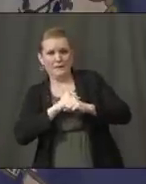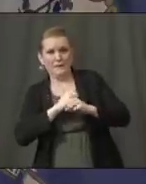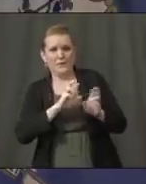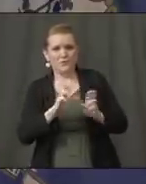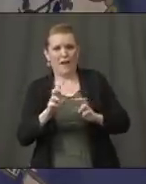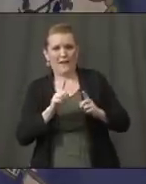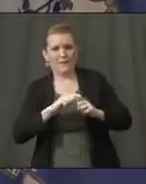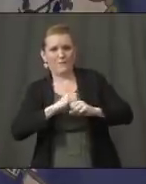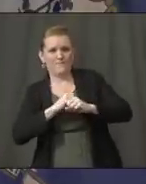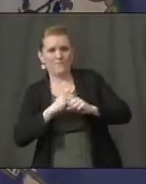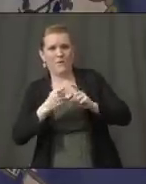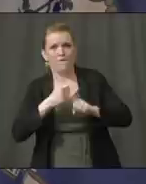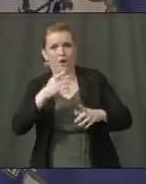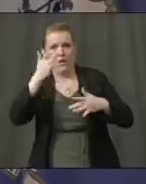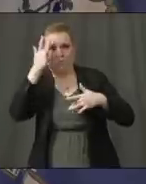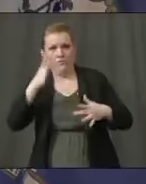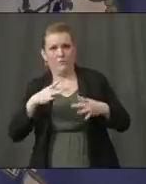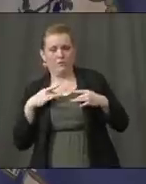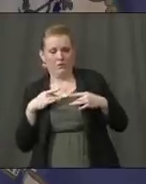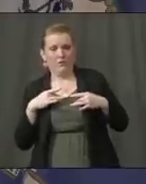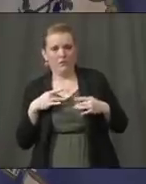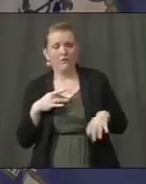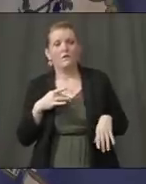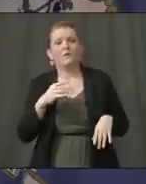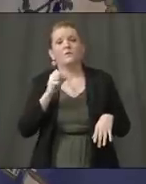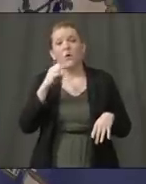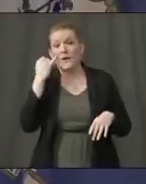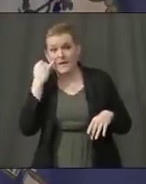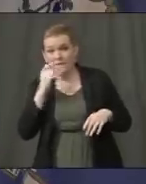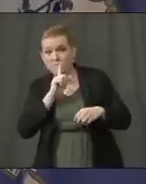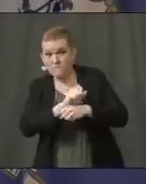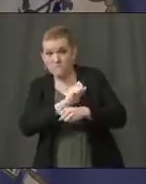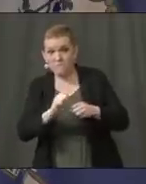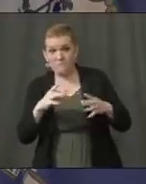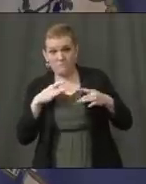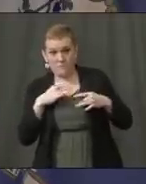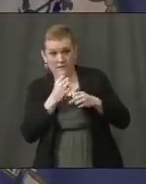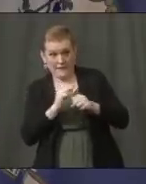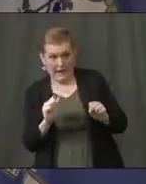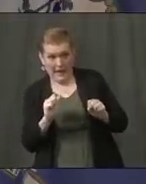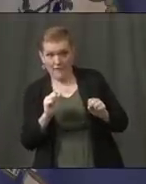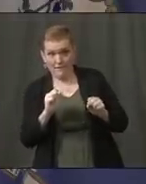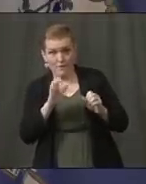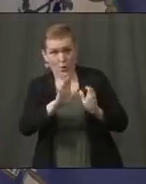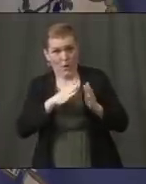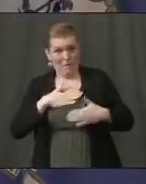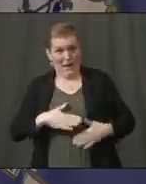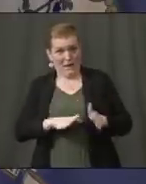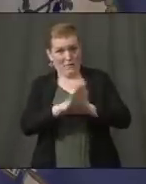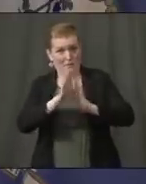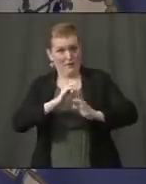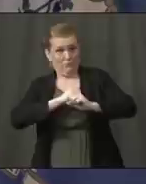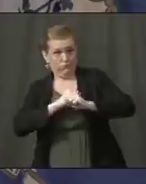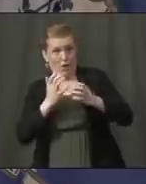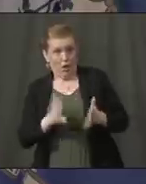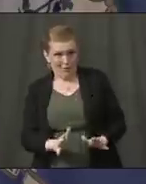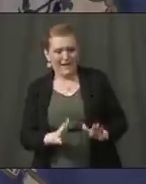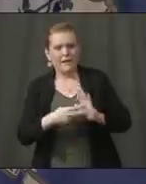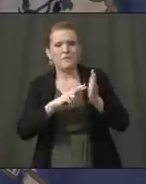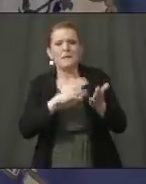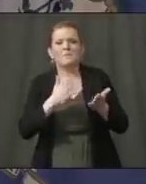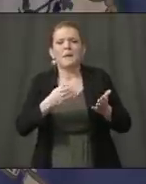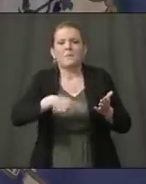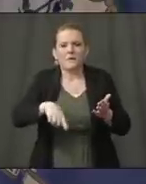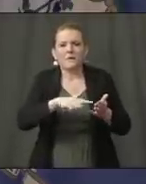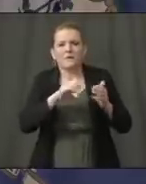governors. And we also are going to be thinking about what are the communities that we target when we think about this